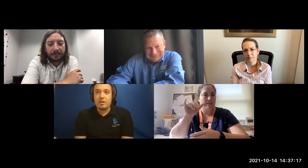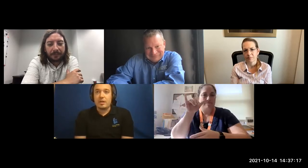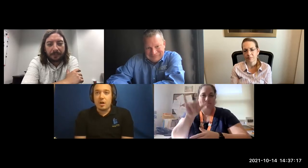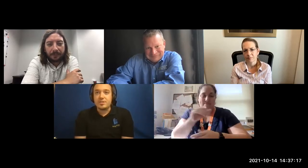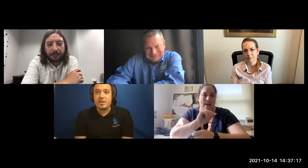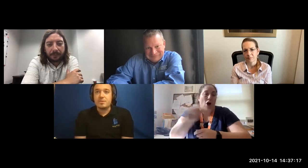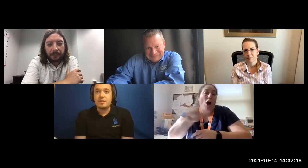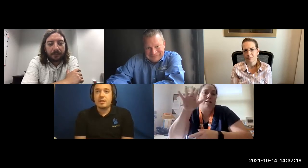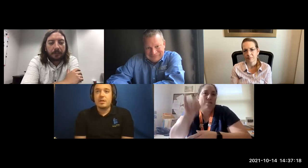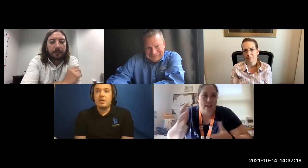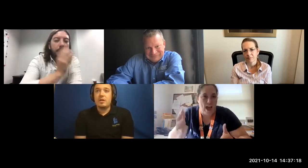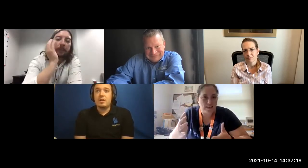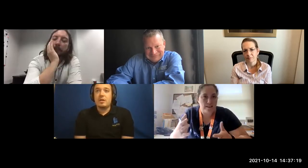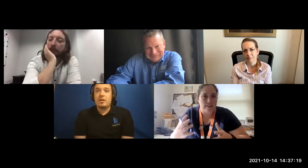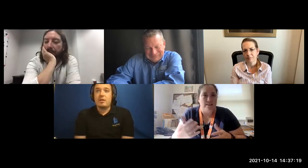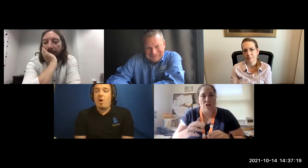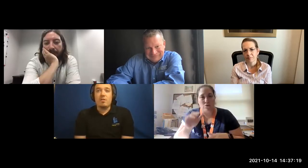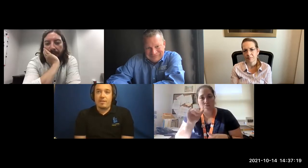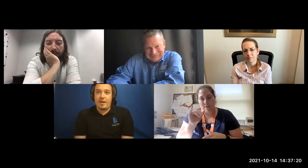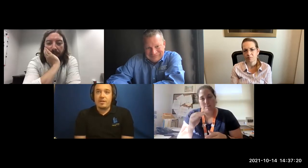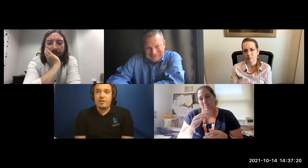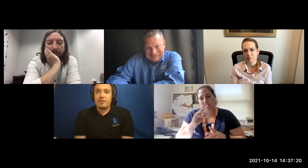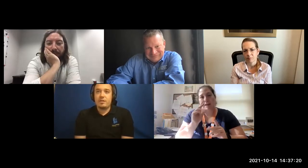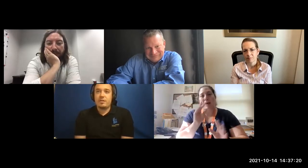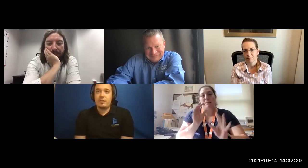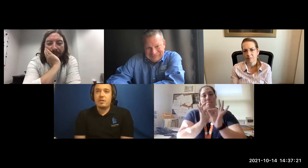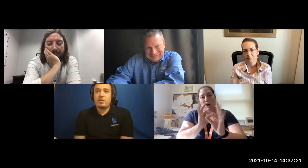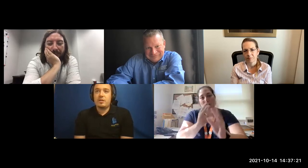information and concepts and all of that?